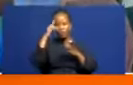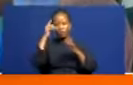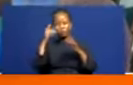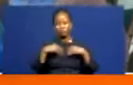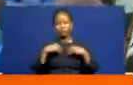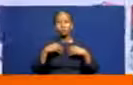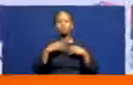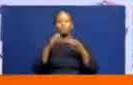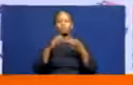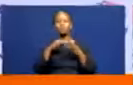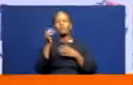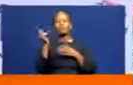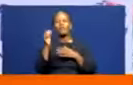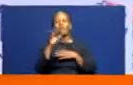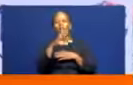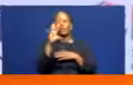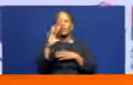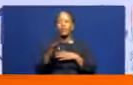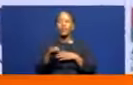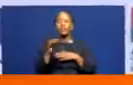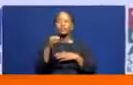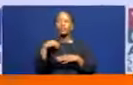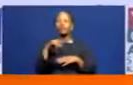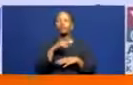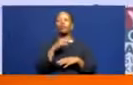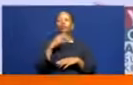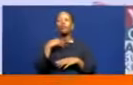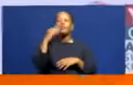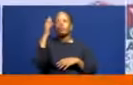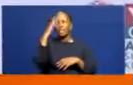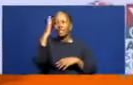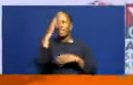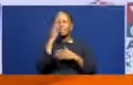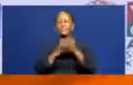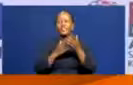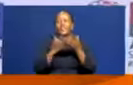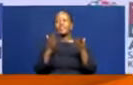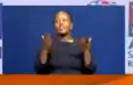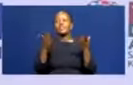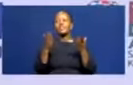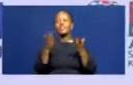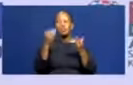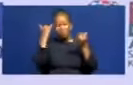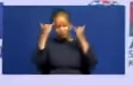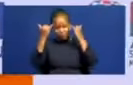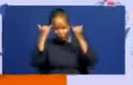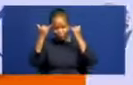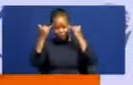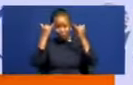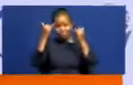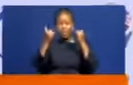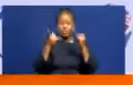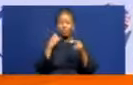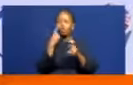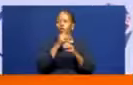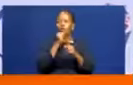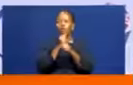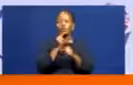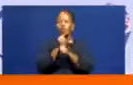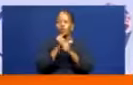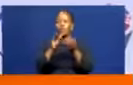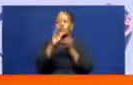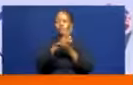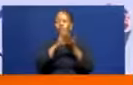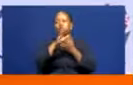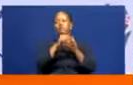security on the continent, we wanted to recognize some of our innovators who are working in this space. So we